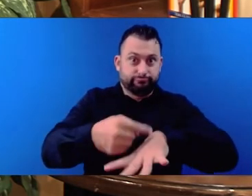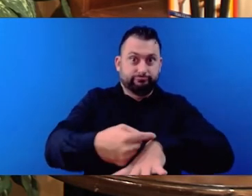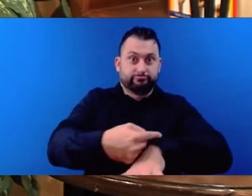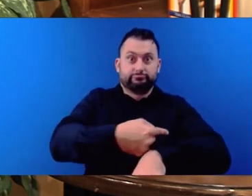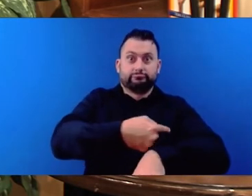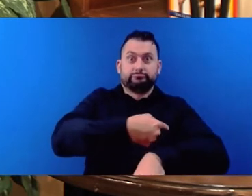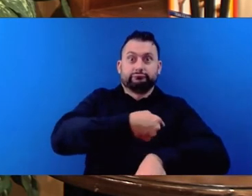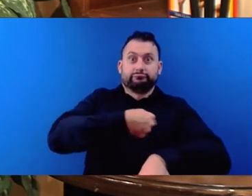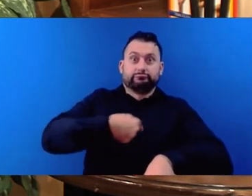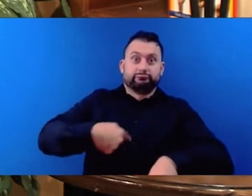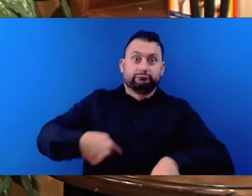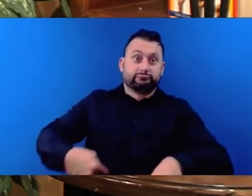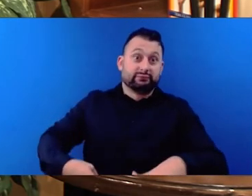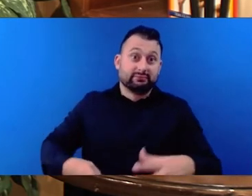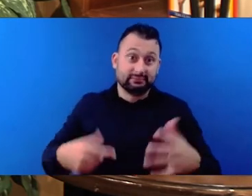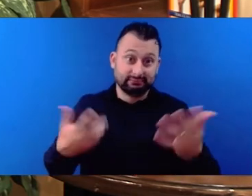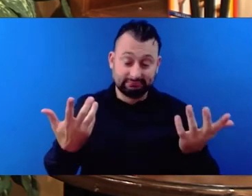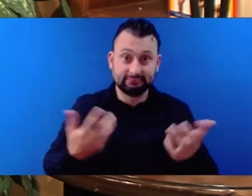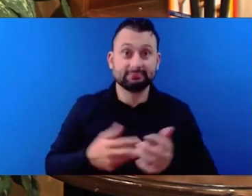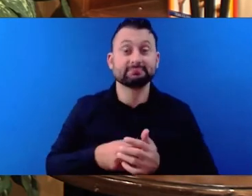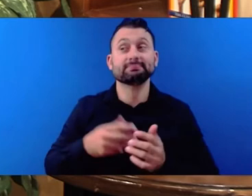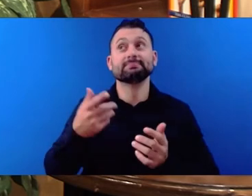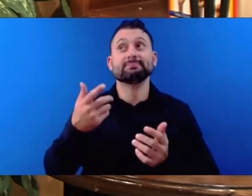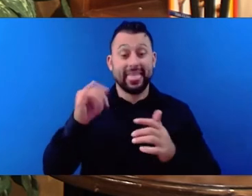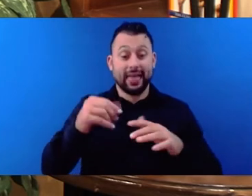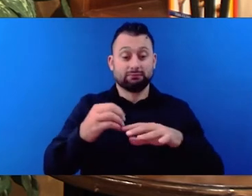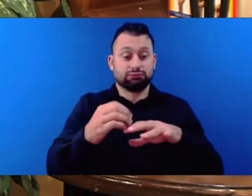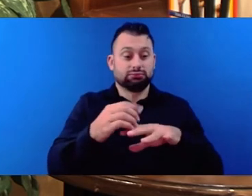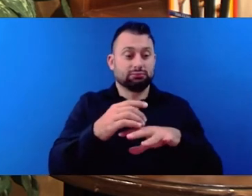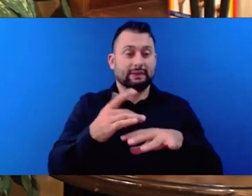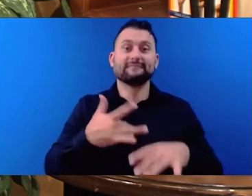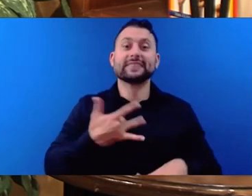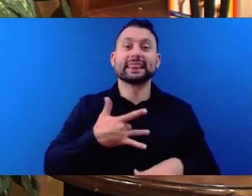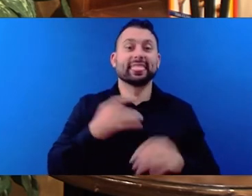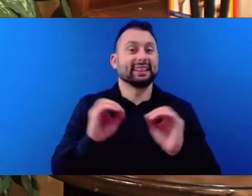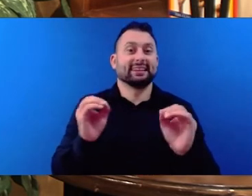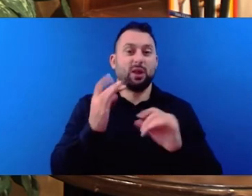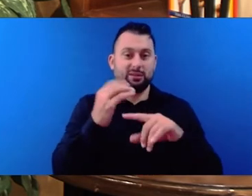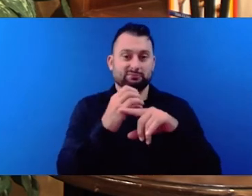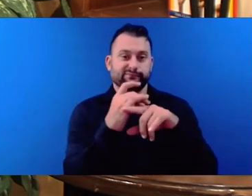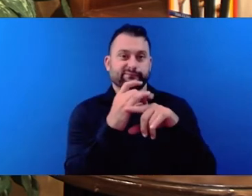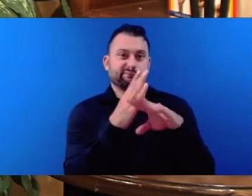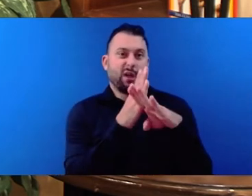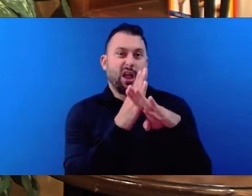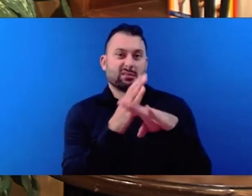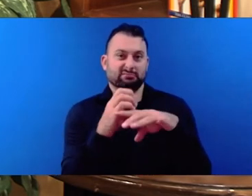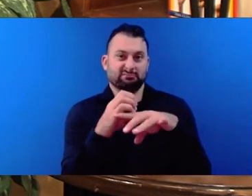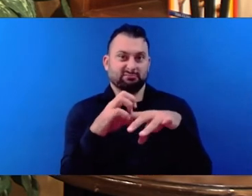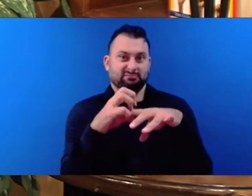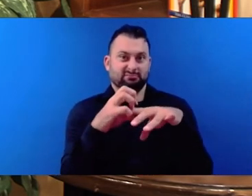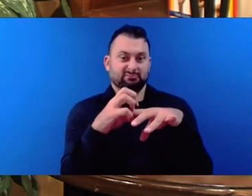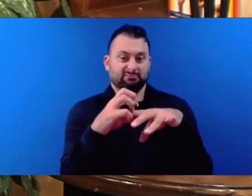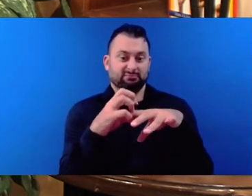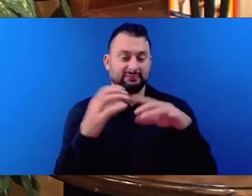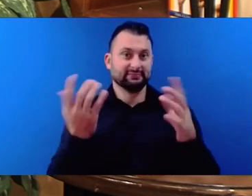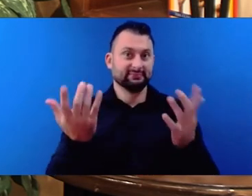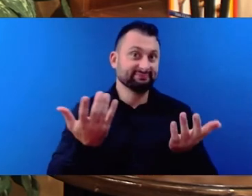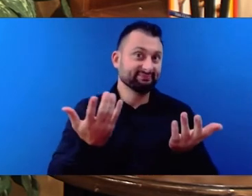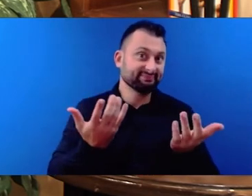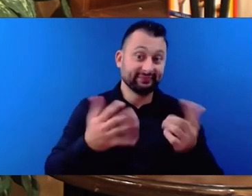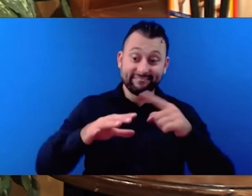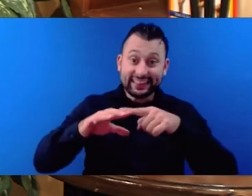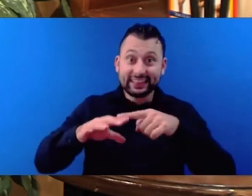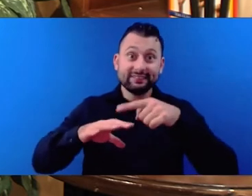sensation, we might send them to a special foot doctor, a podiatrist, so that way they can follow closely with them as